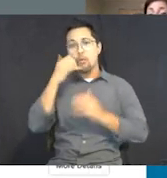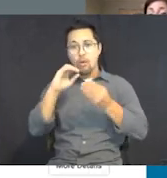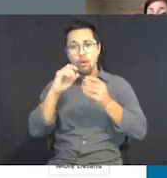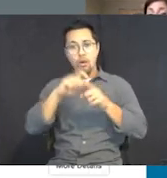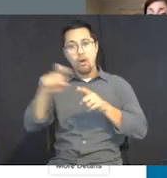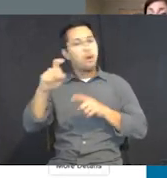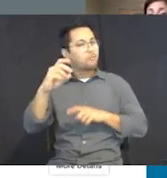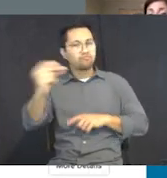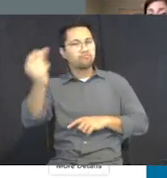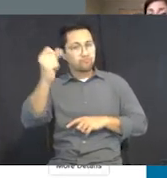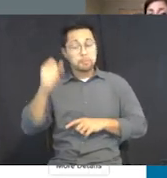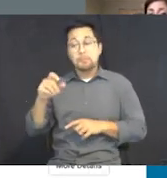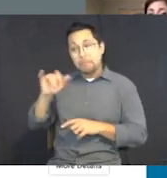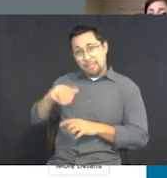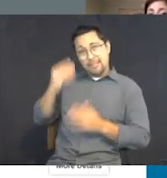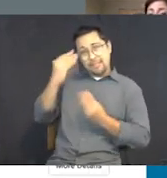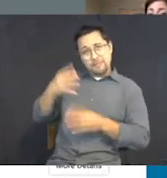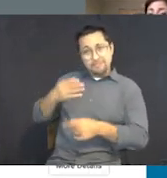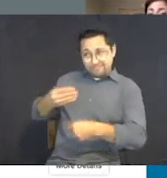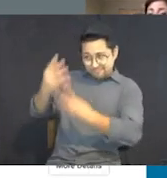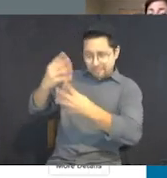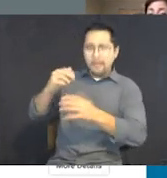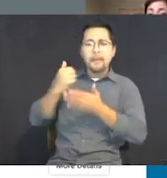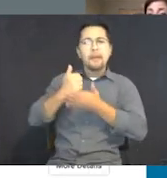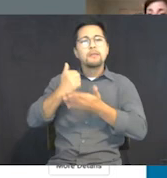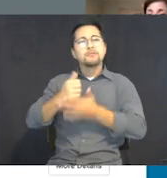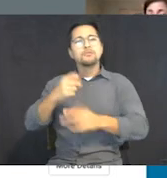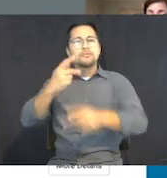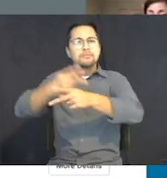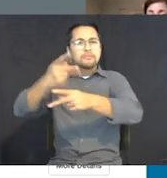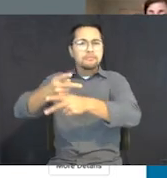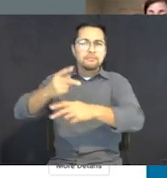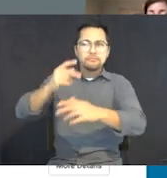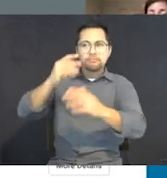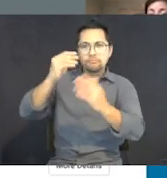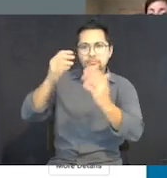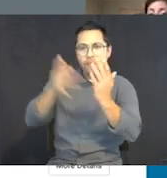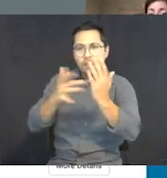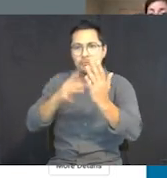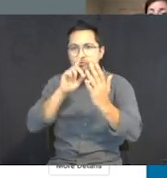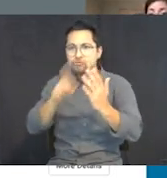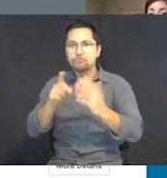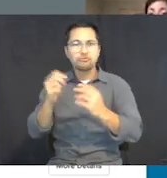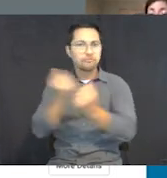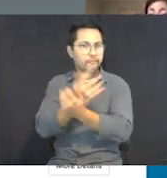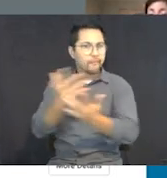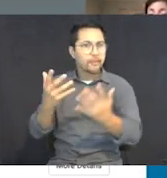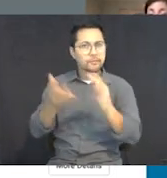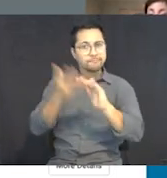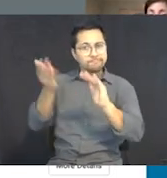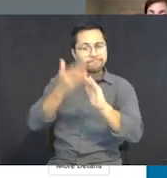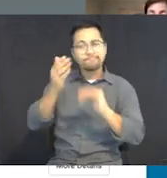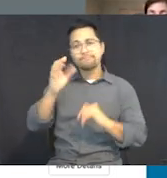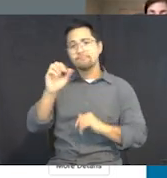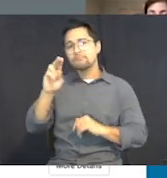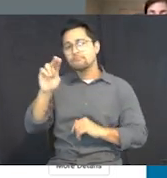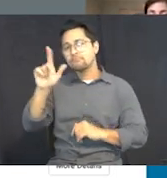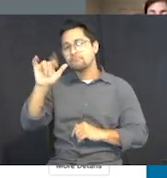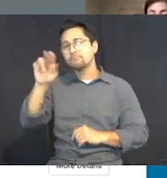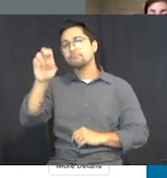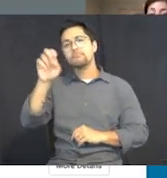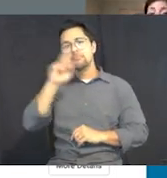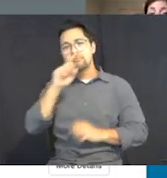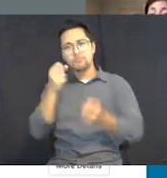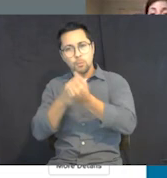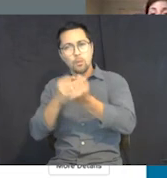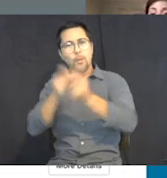Also on the client portal, you can see a timeline of 24 hours of activity gathered by the